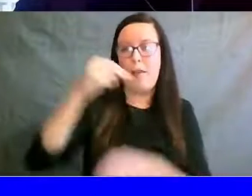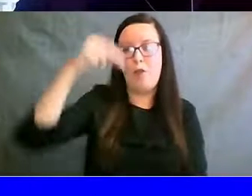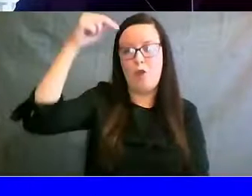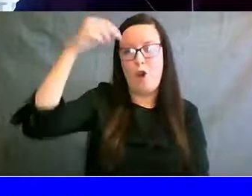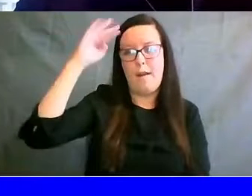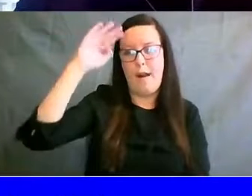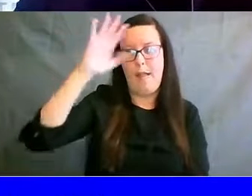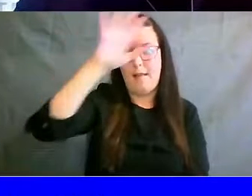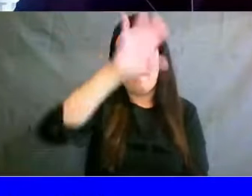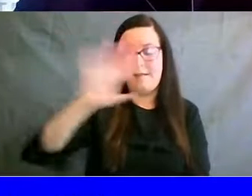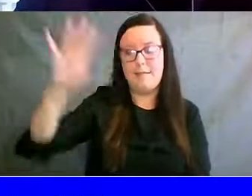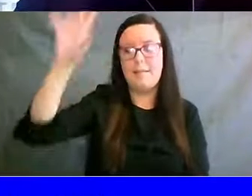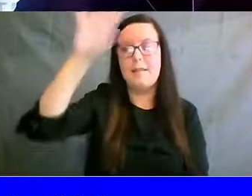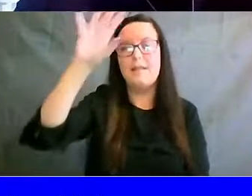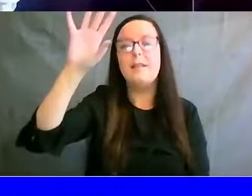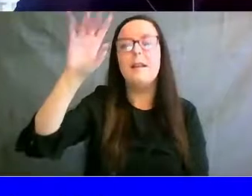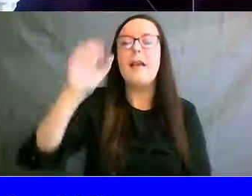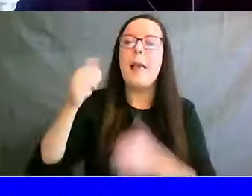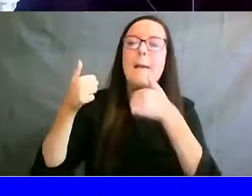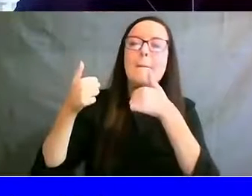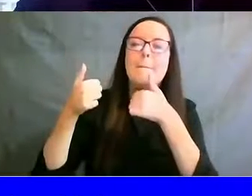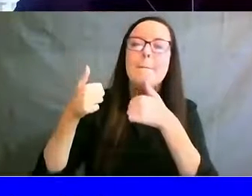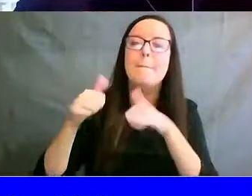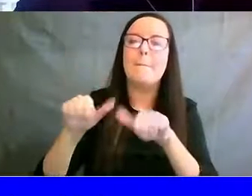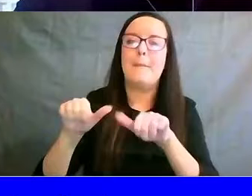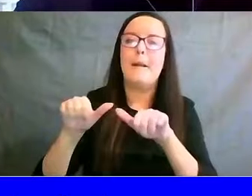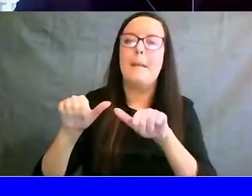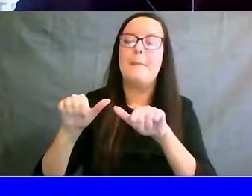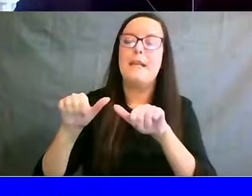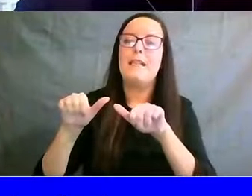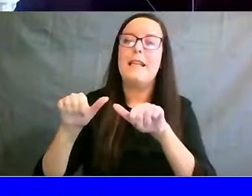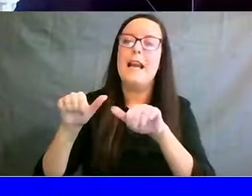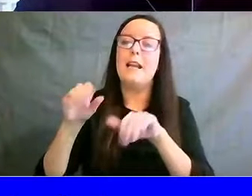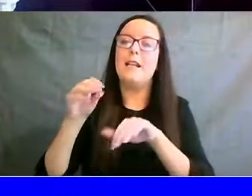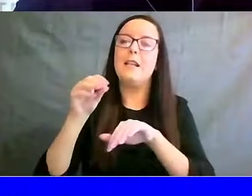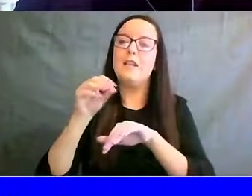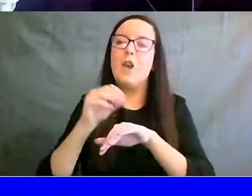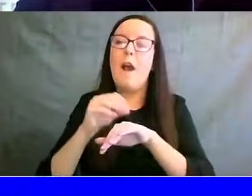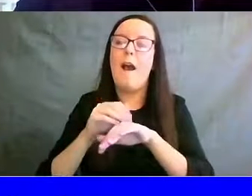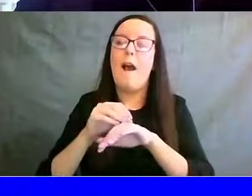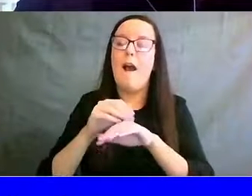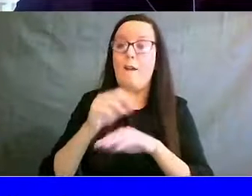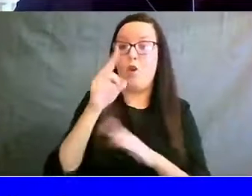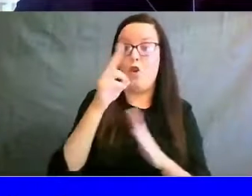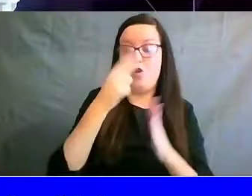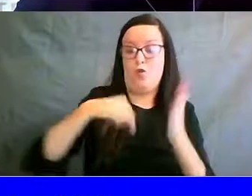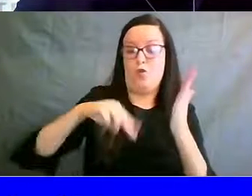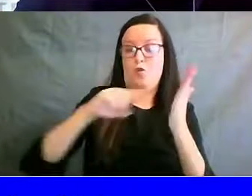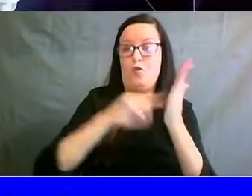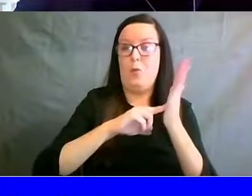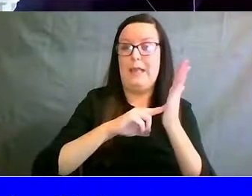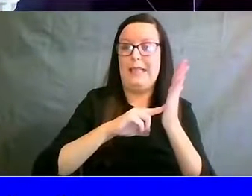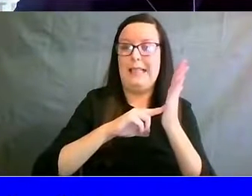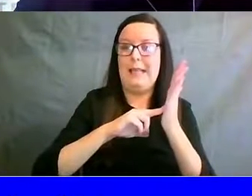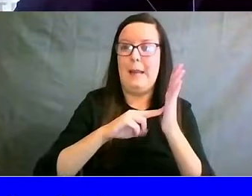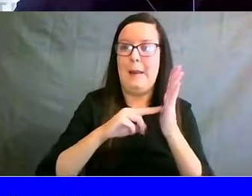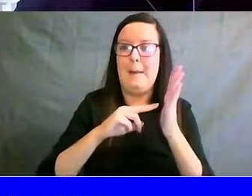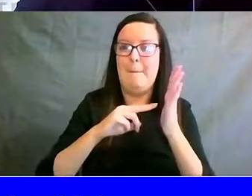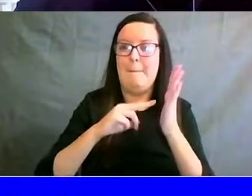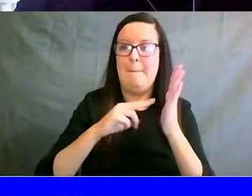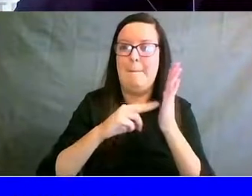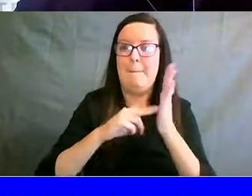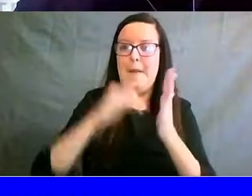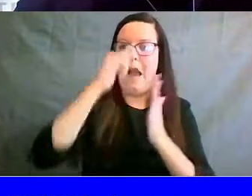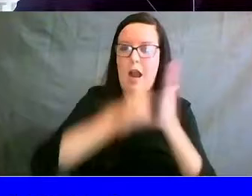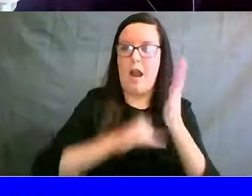the implementation of Article 13 of the CIPD in terms of effective